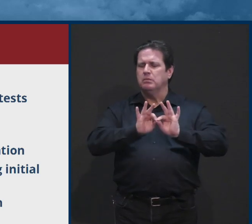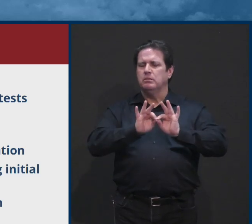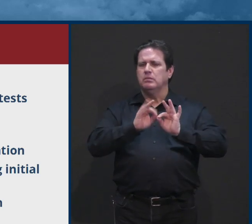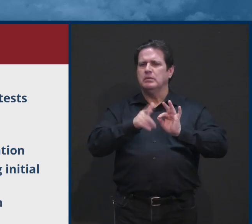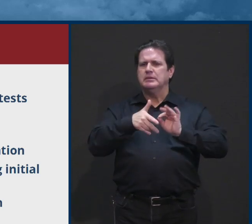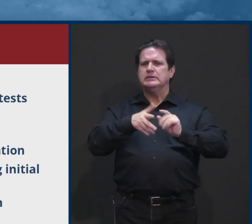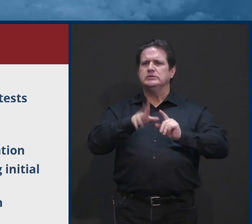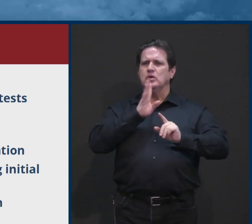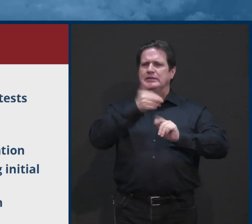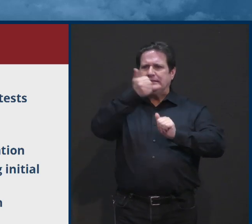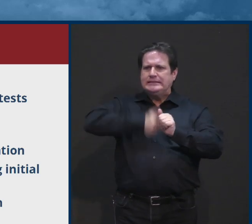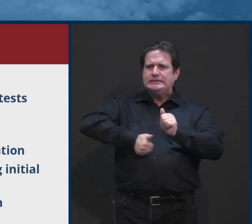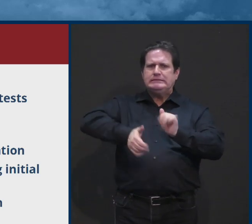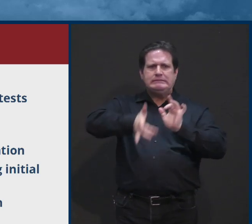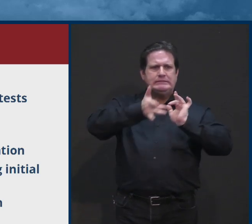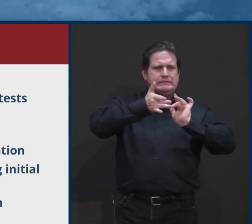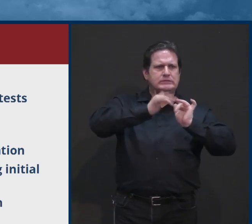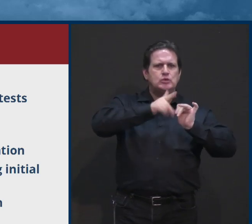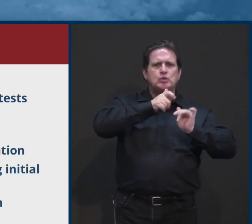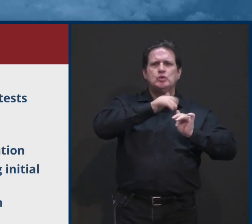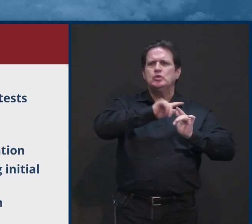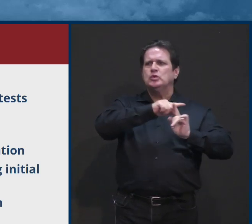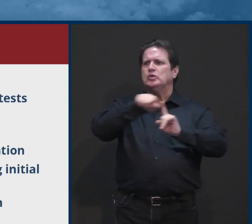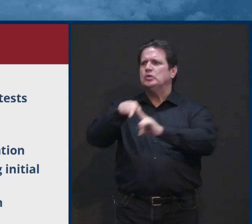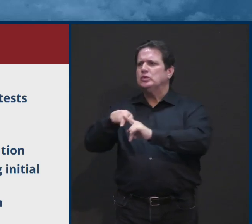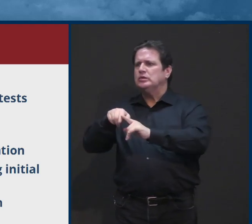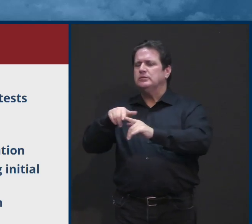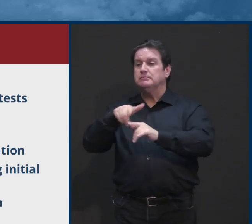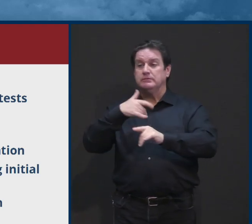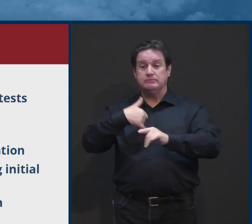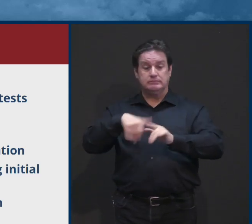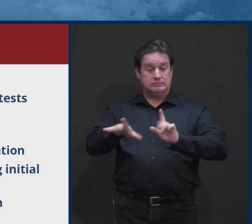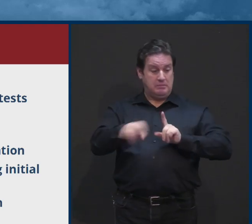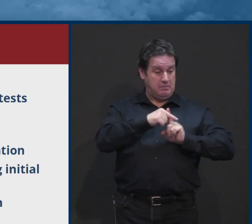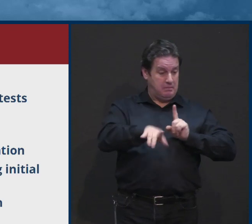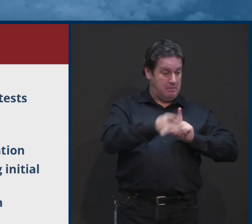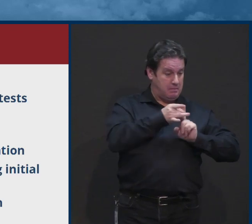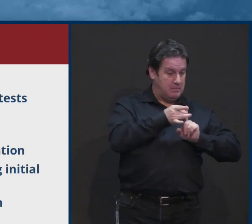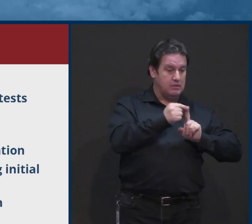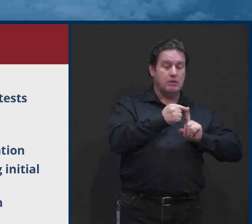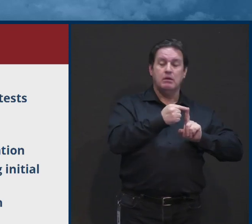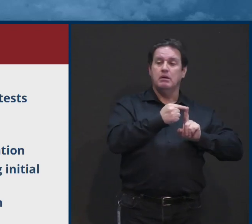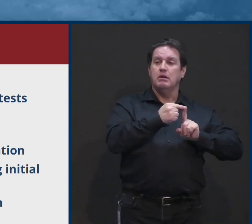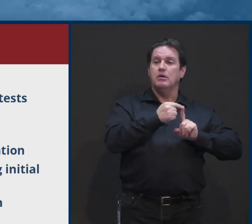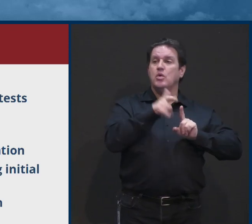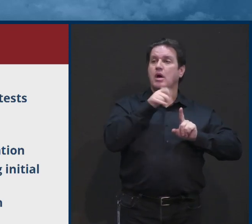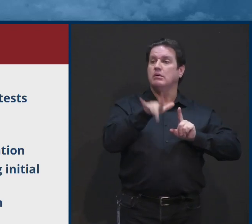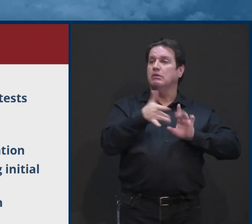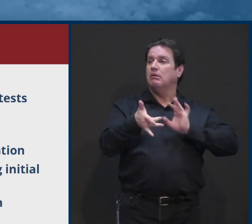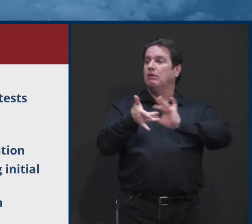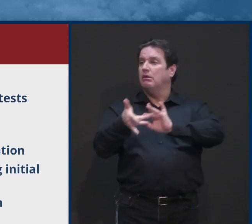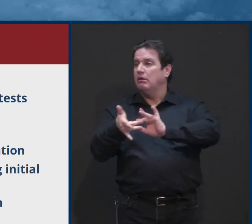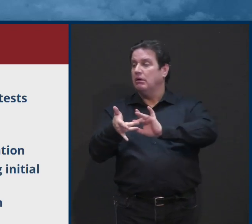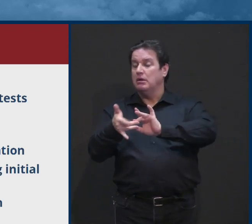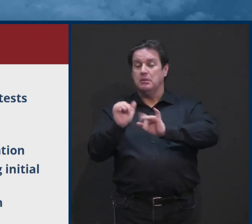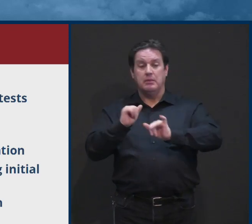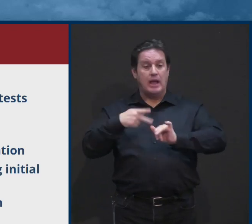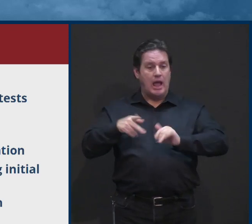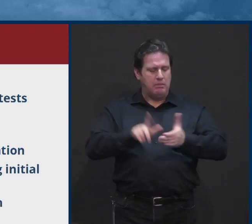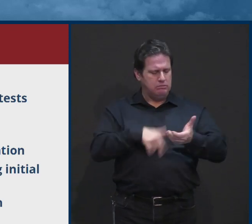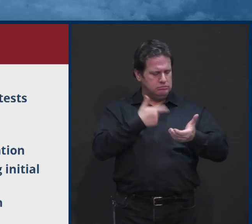be able to talk to every case. If you know that you're a contact, maybe because the app has told you